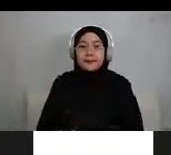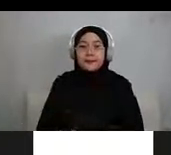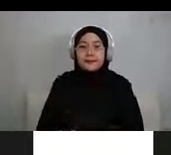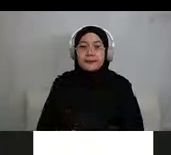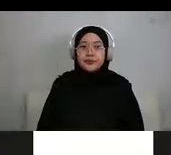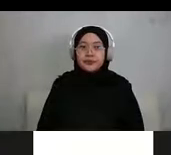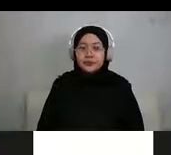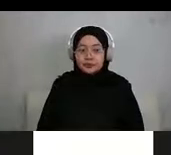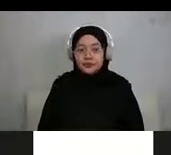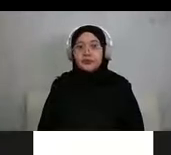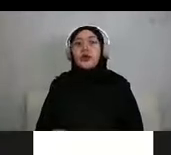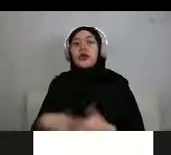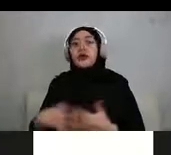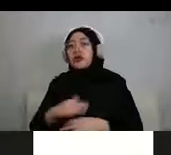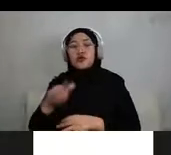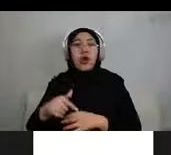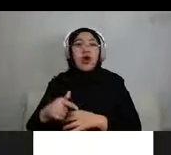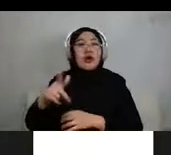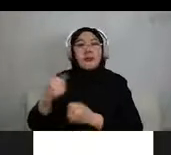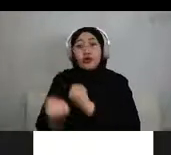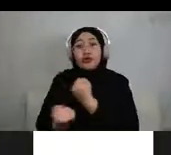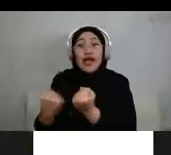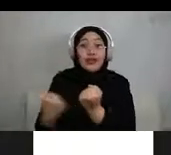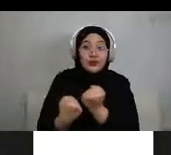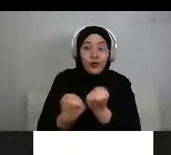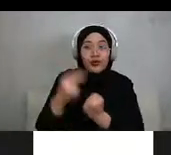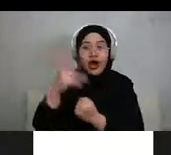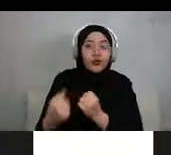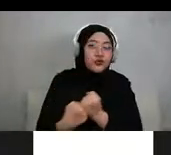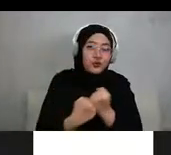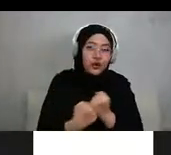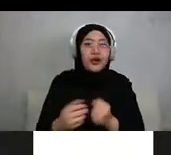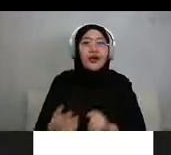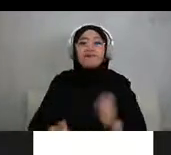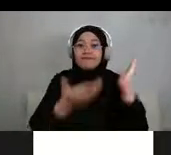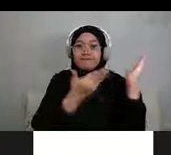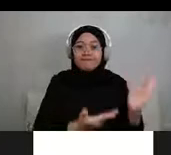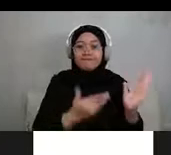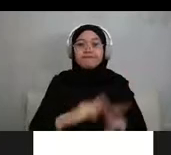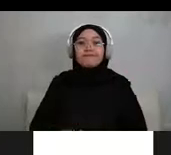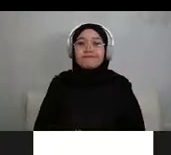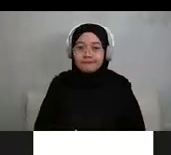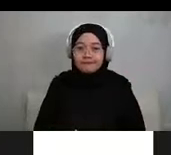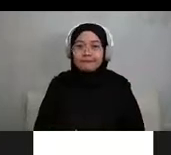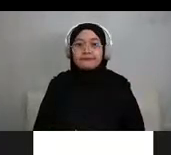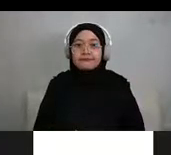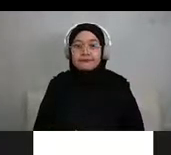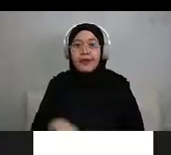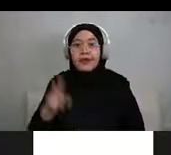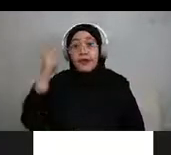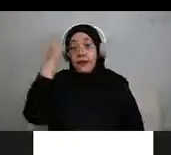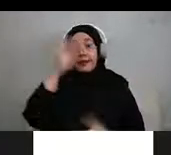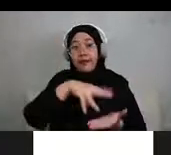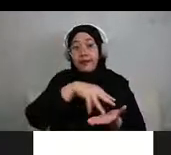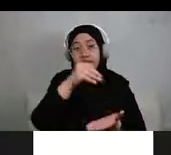these little things are available needs to be made available from the national government and the bus